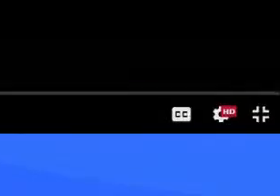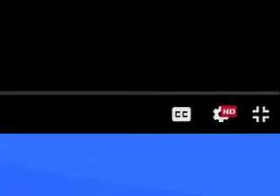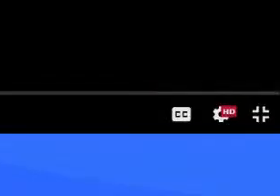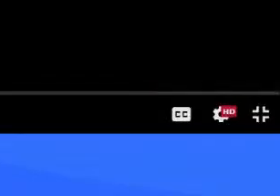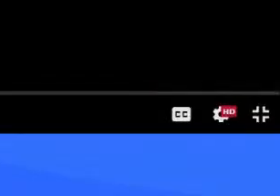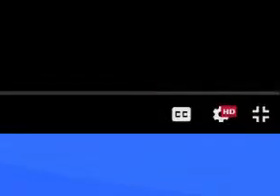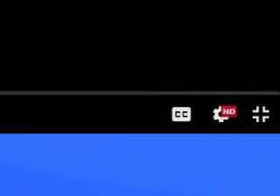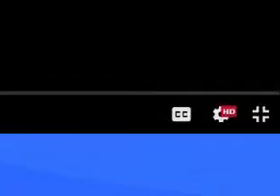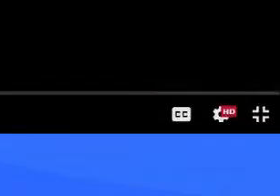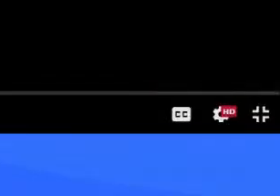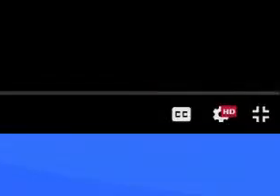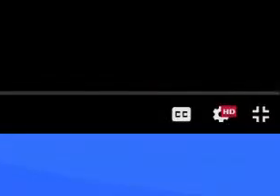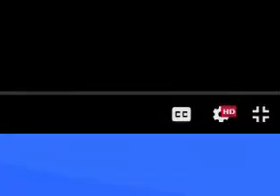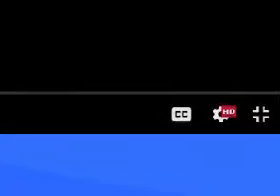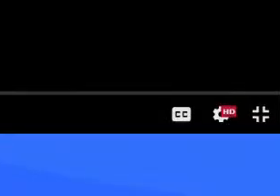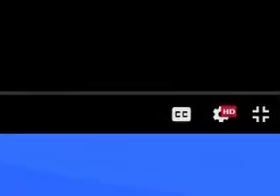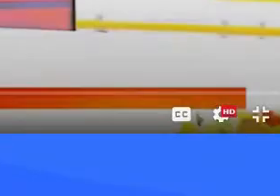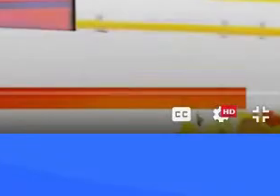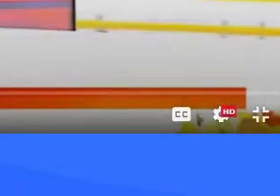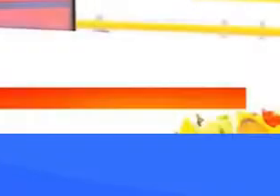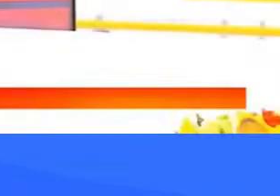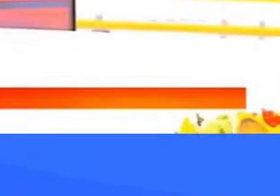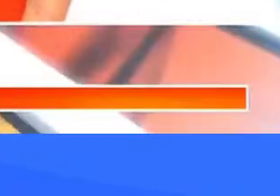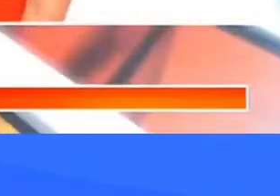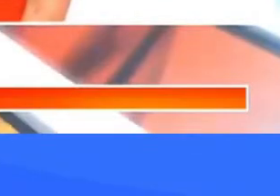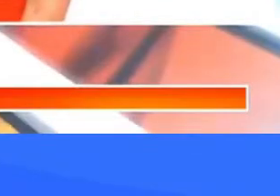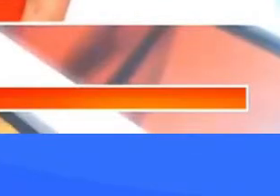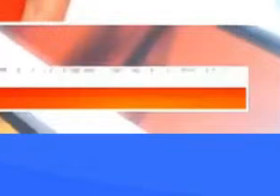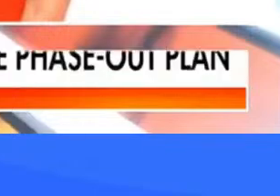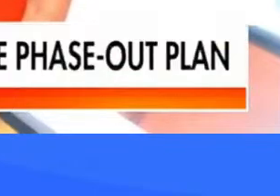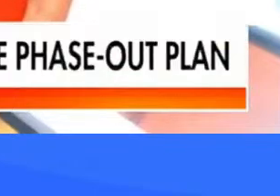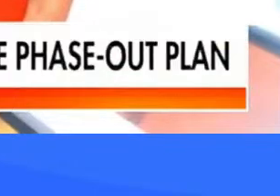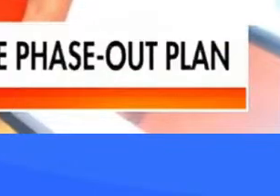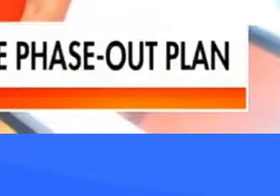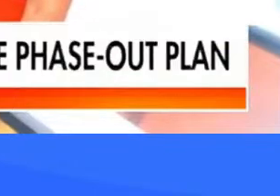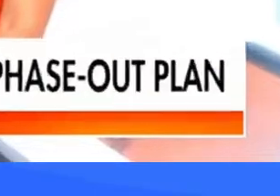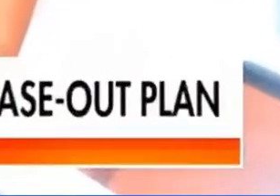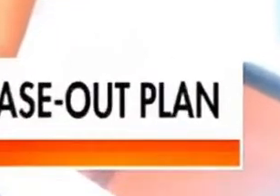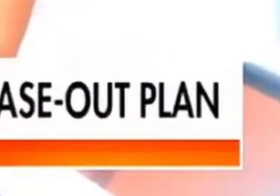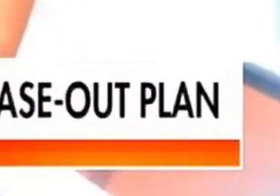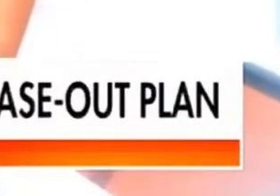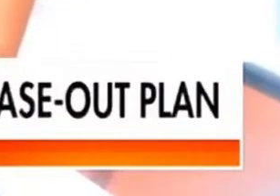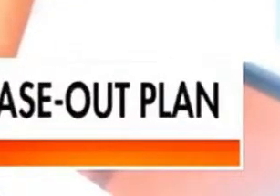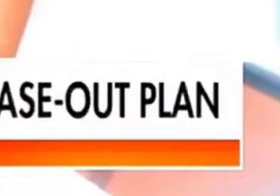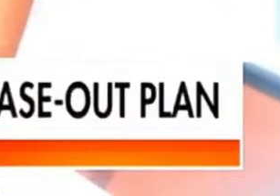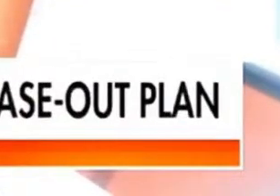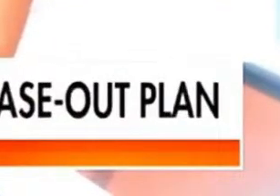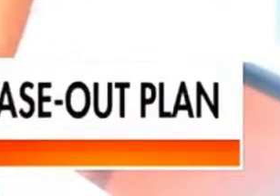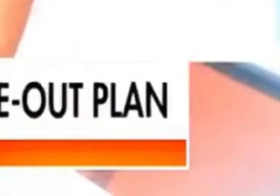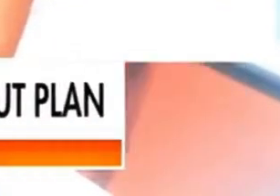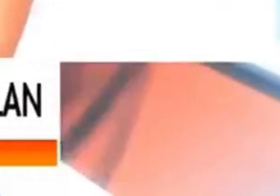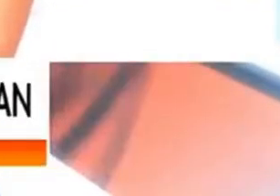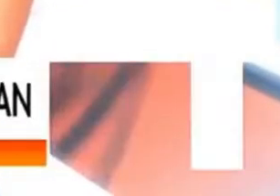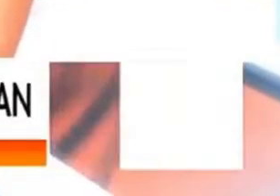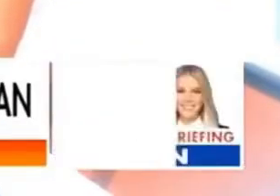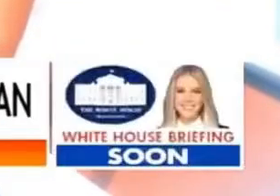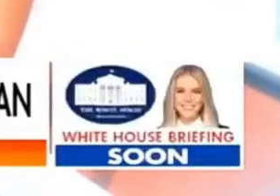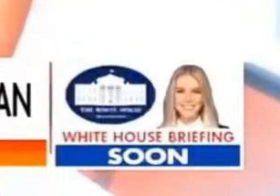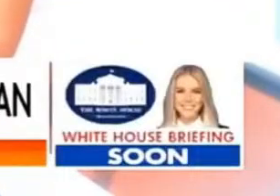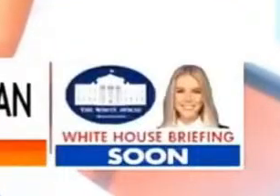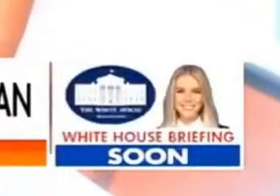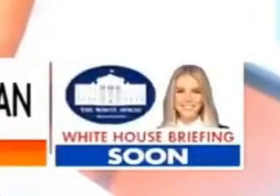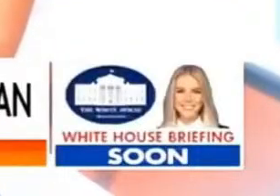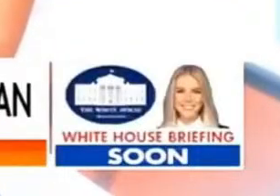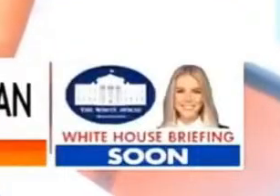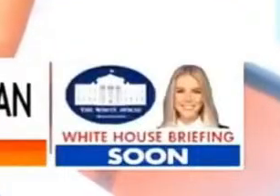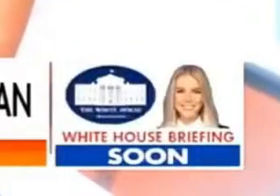play here as well. There you go. At 4 p.m. Eastern, HHS Secretary Robert F. Kennedy Jr. is expected to announce a plan to